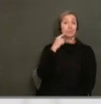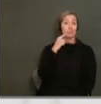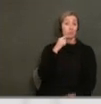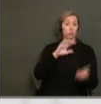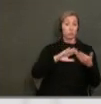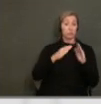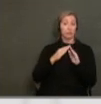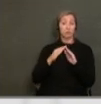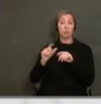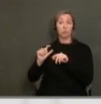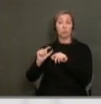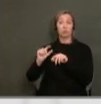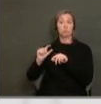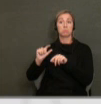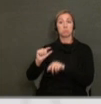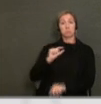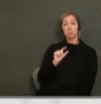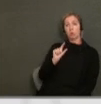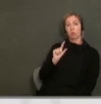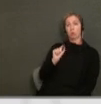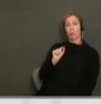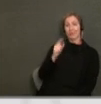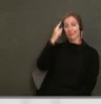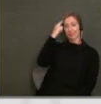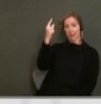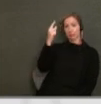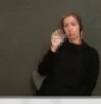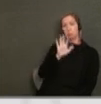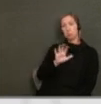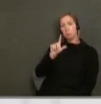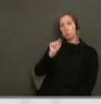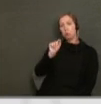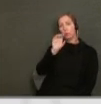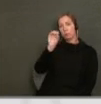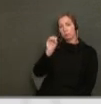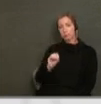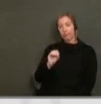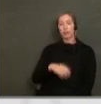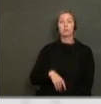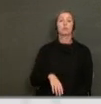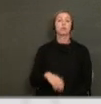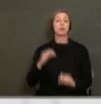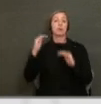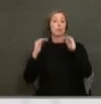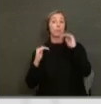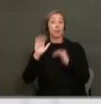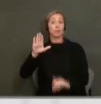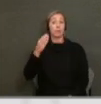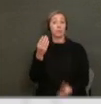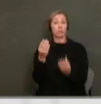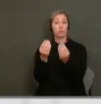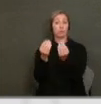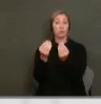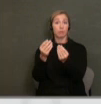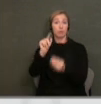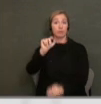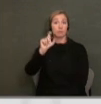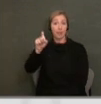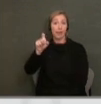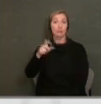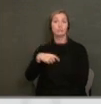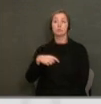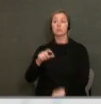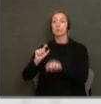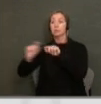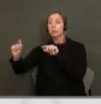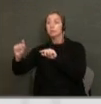20 cents or 20%. The balance of your property taxes is distributed to the school system, to